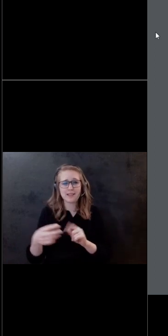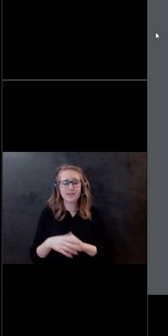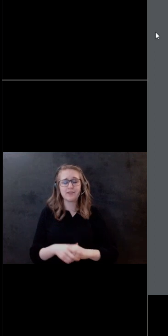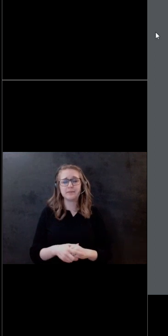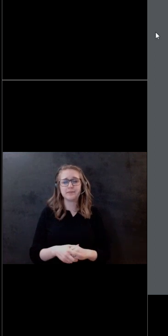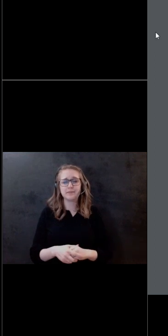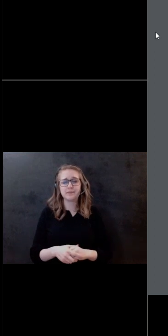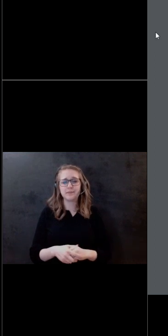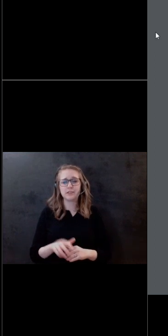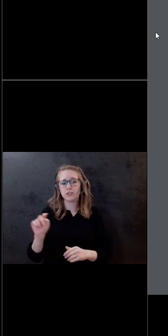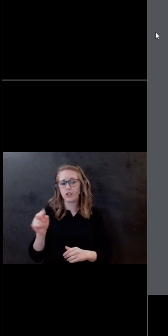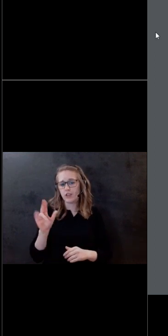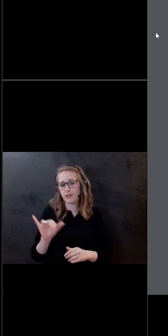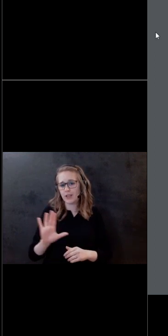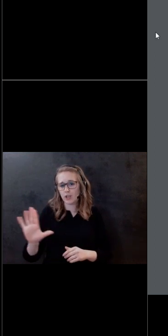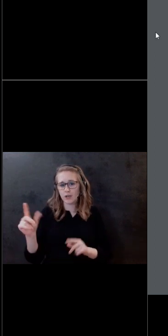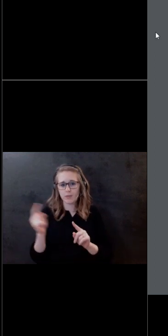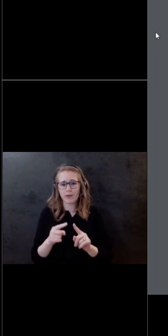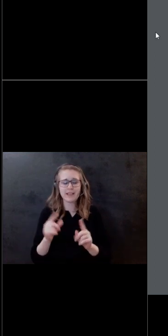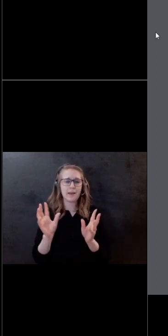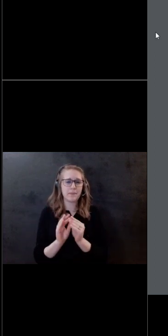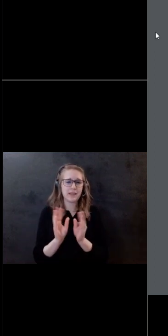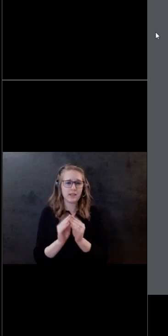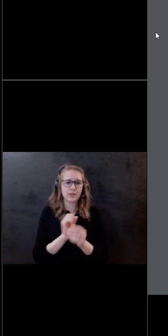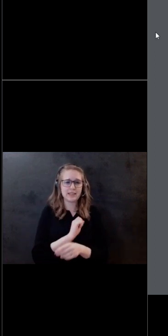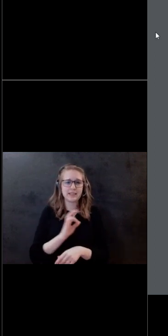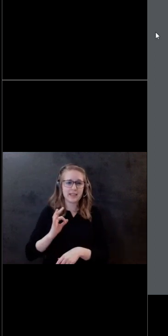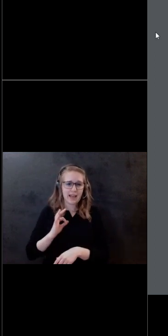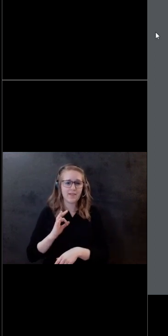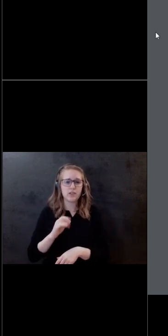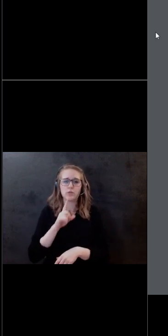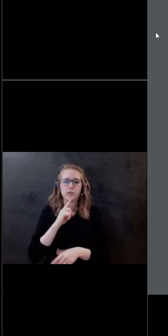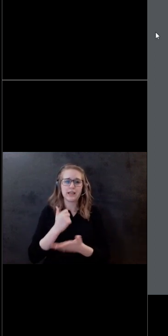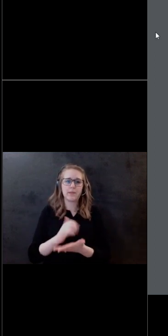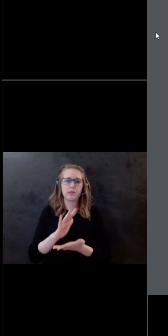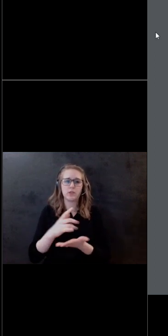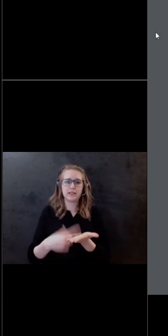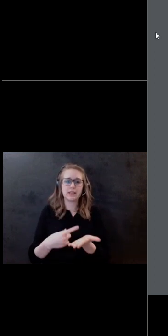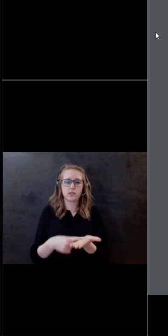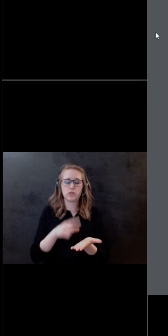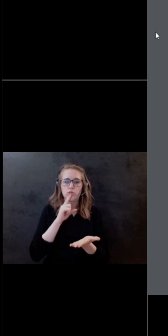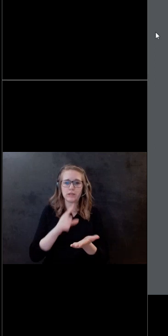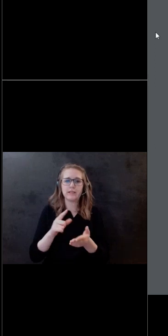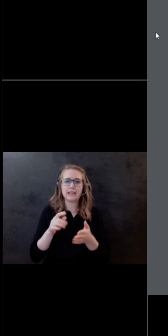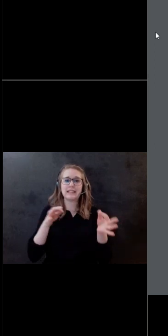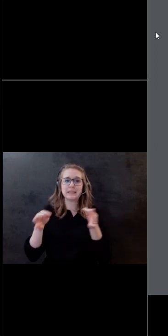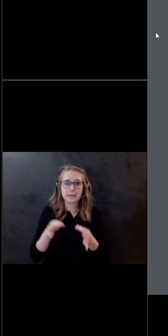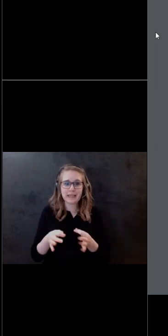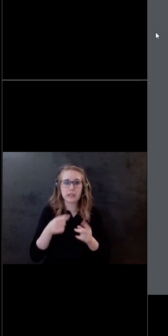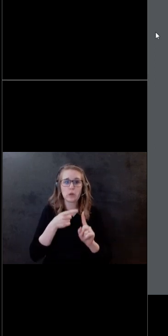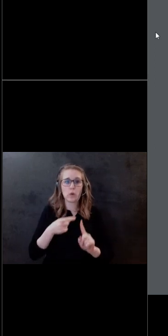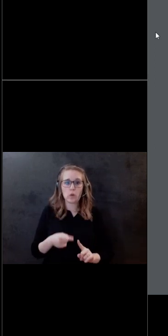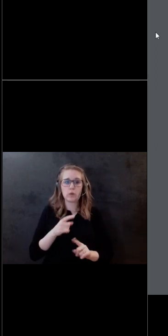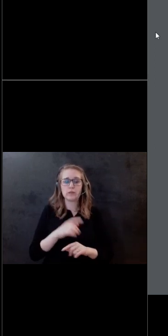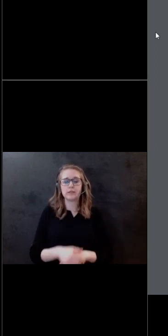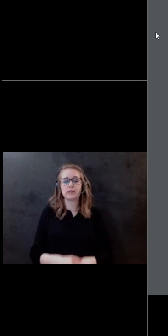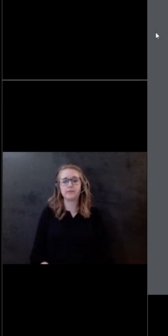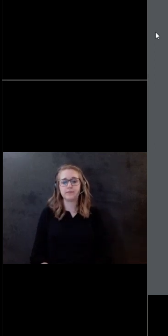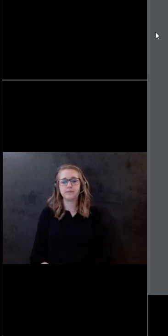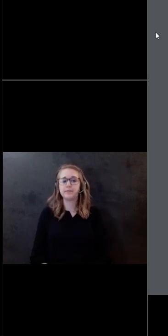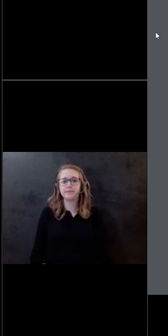Tui's point, meeting with staff, I think, might help exactly with what you're discussing, which is sort of refining those goals and bringing back to you. All